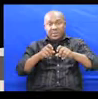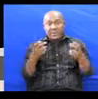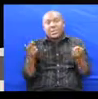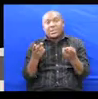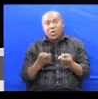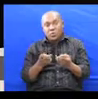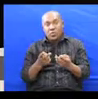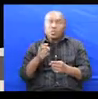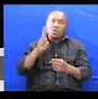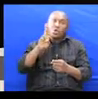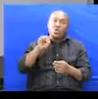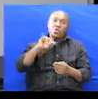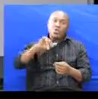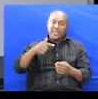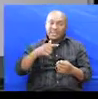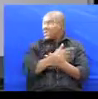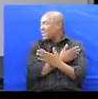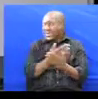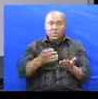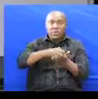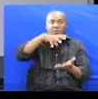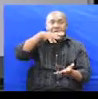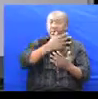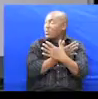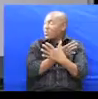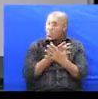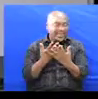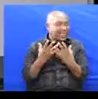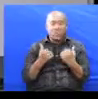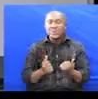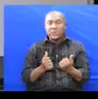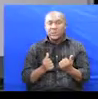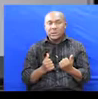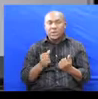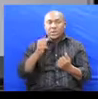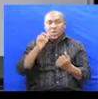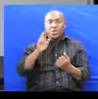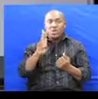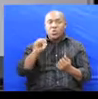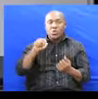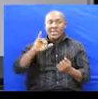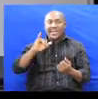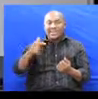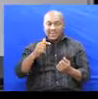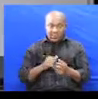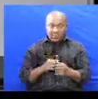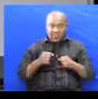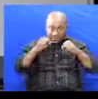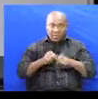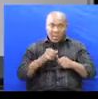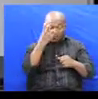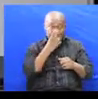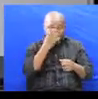no any value without unity. So we must insist on how to find the